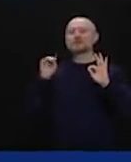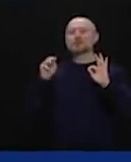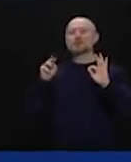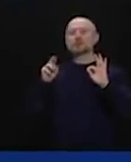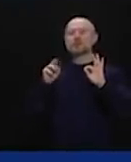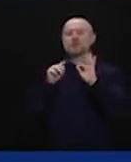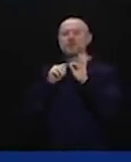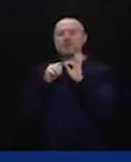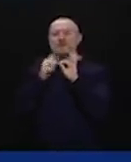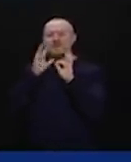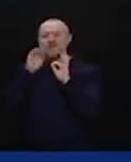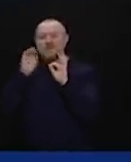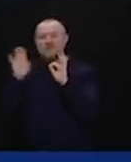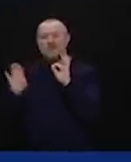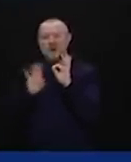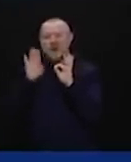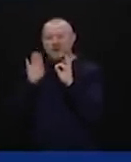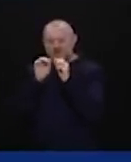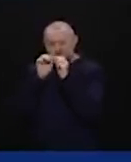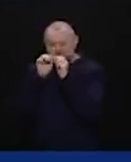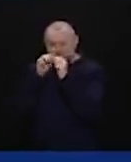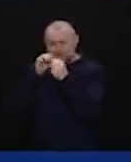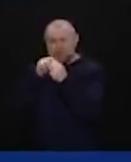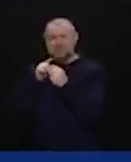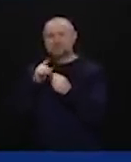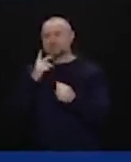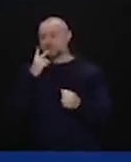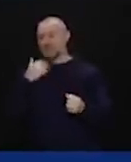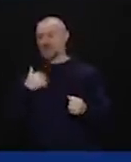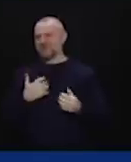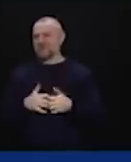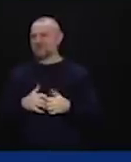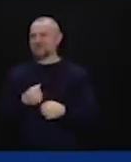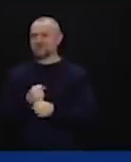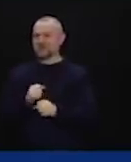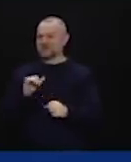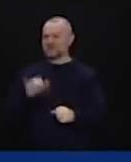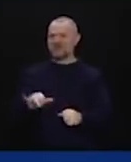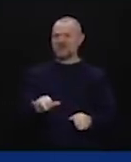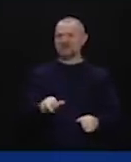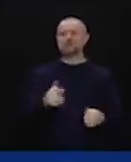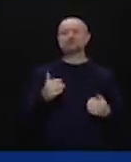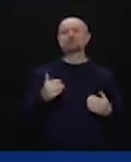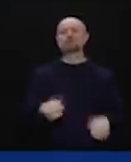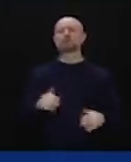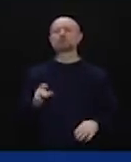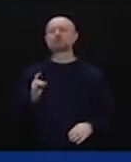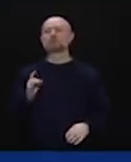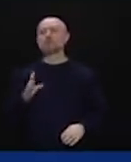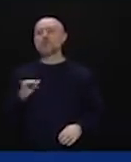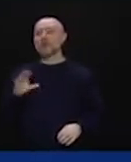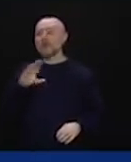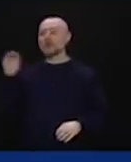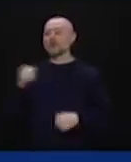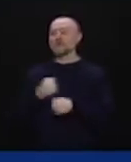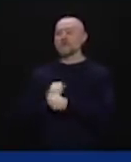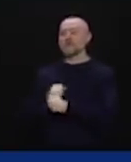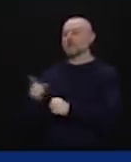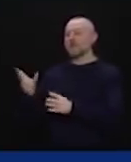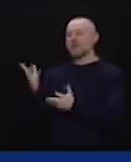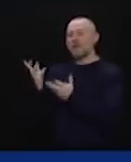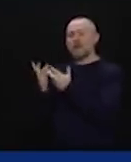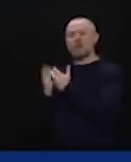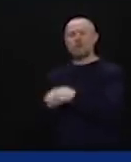take the tour, they have the machines and the technology to do just that. And that makes our companies more efficient, and it